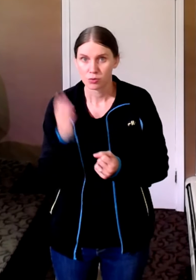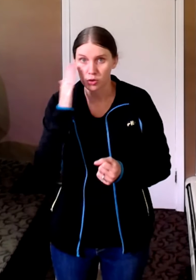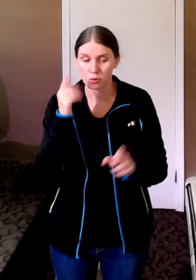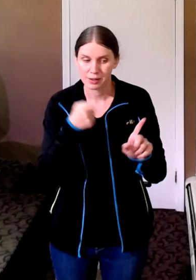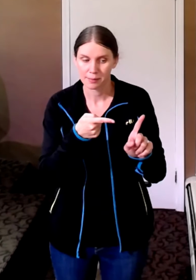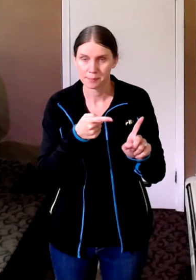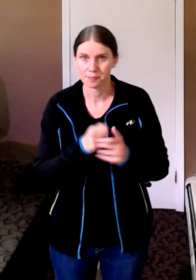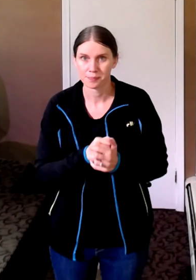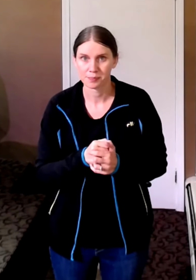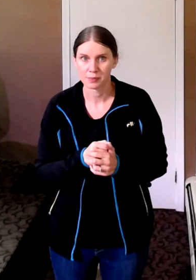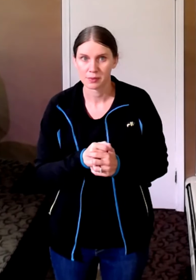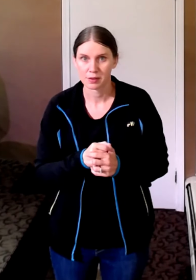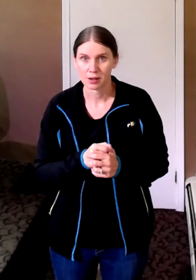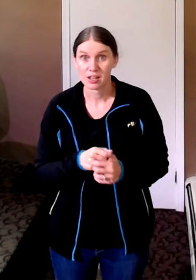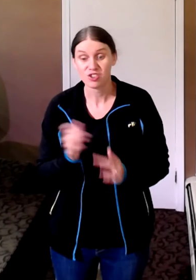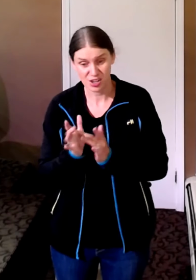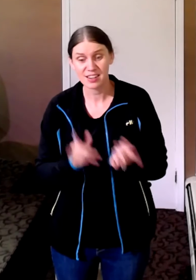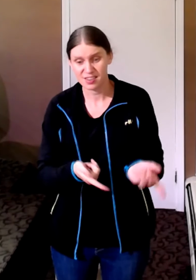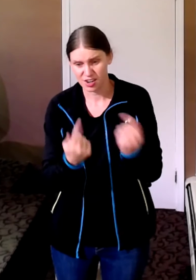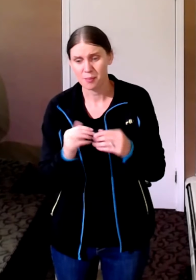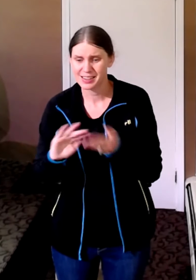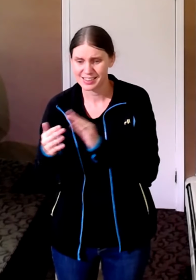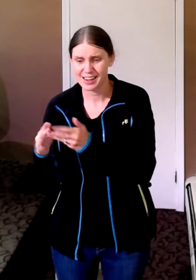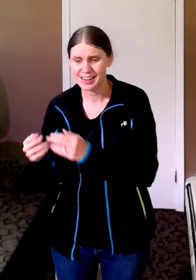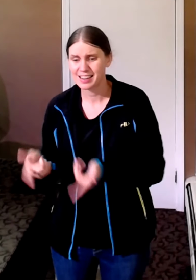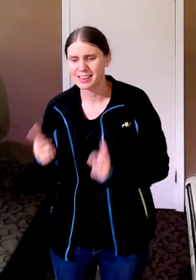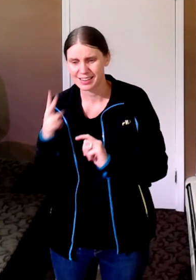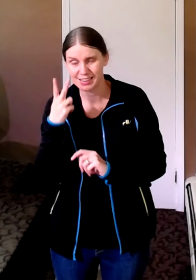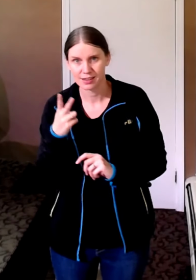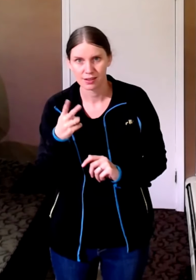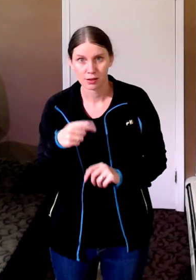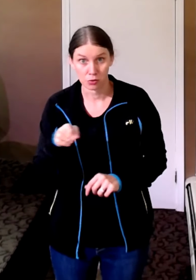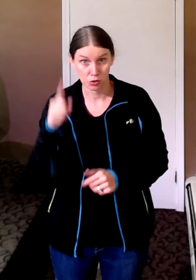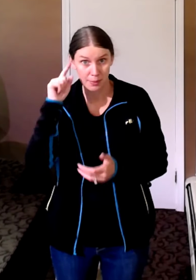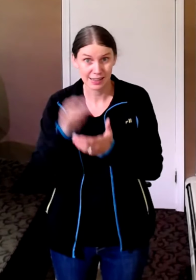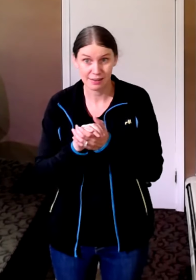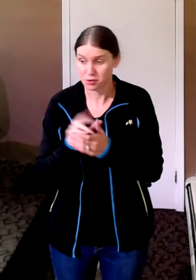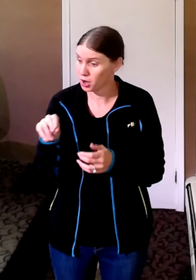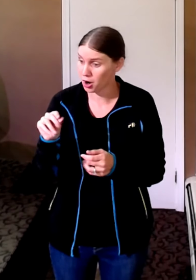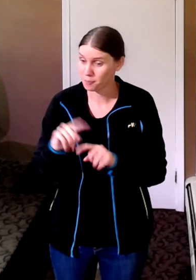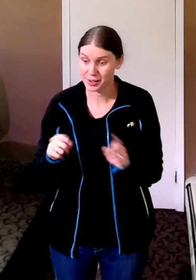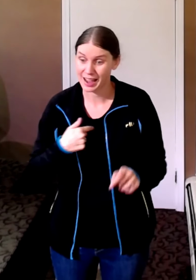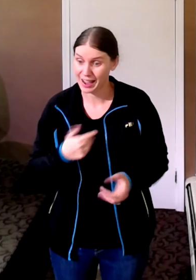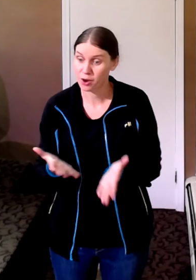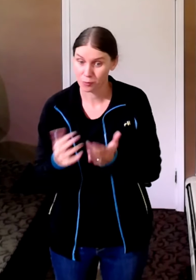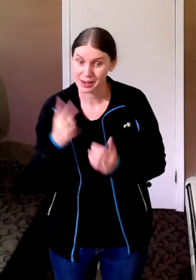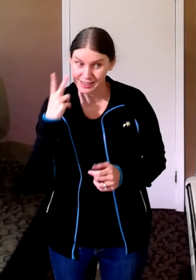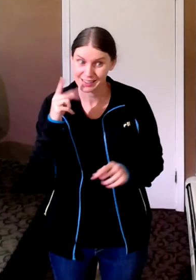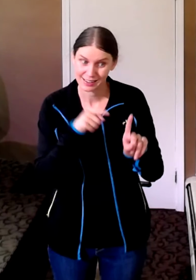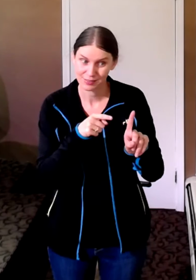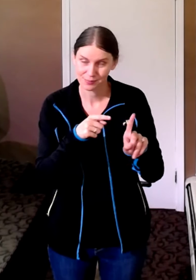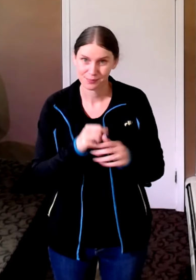who he was. Oh, Jesus is coming to town. Let's go see him. You believe in him? No, but man, I got to see this